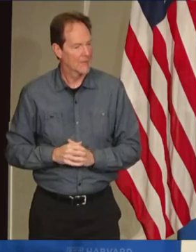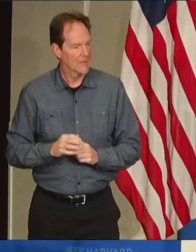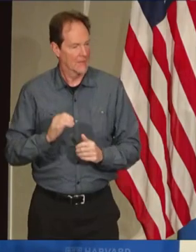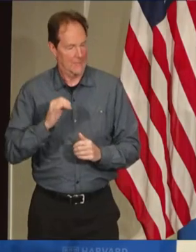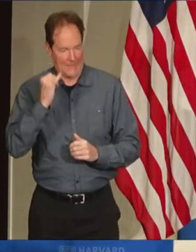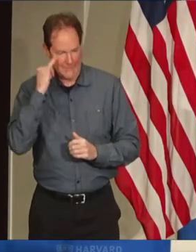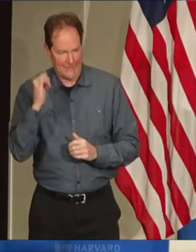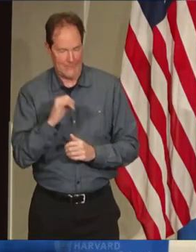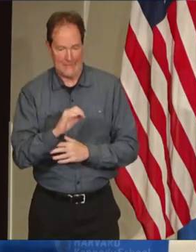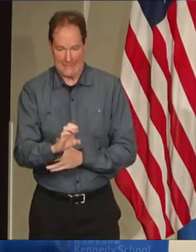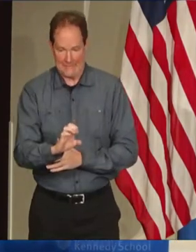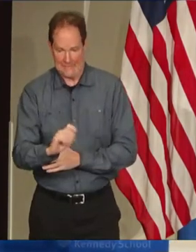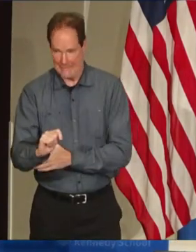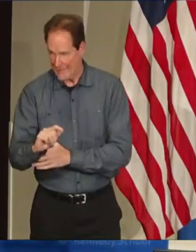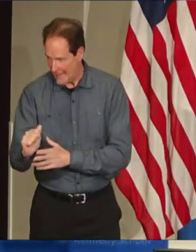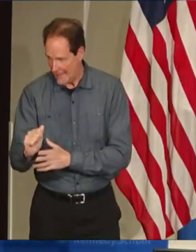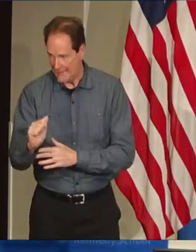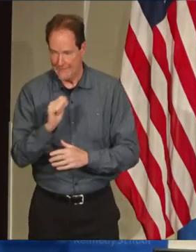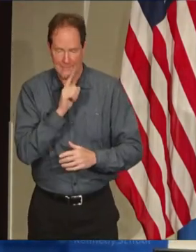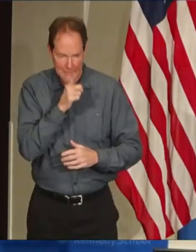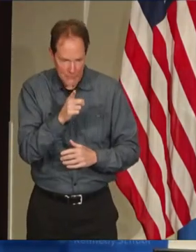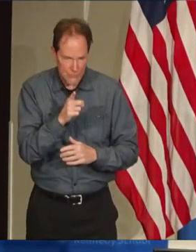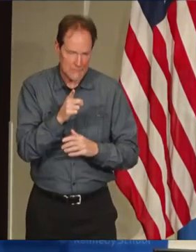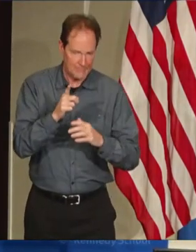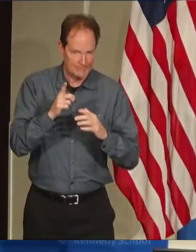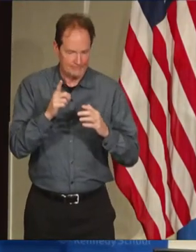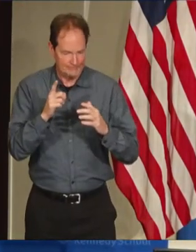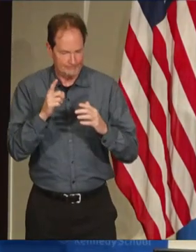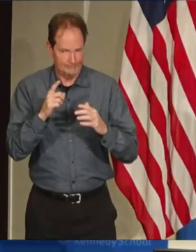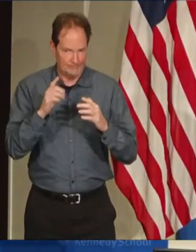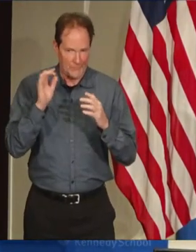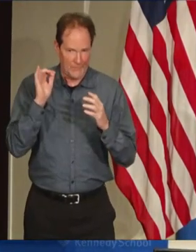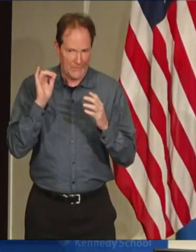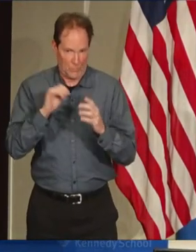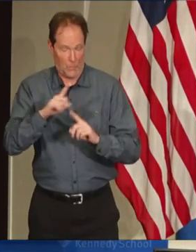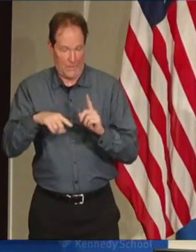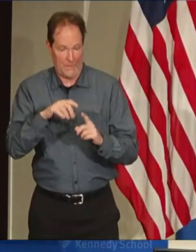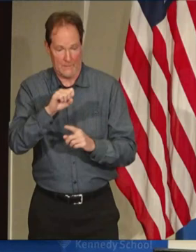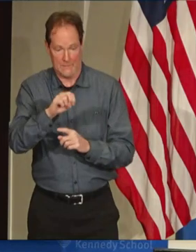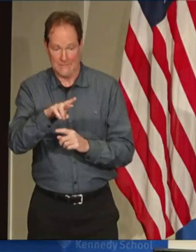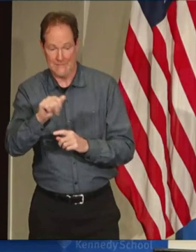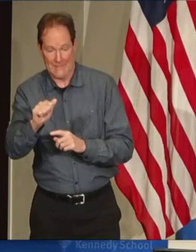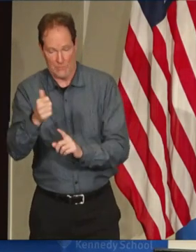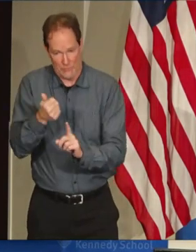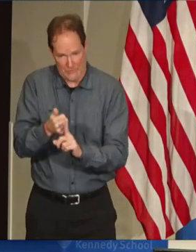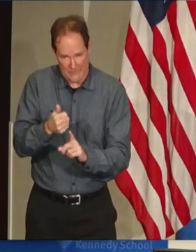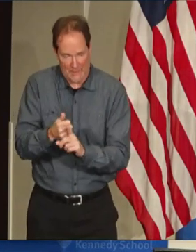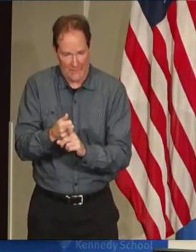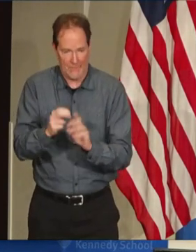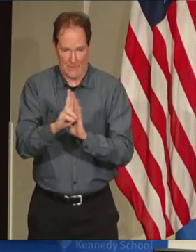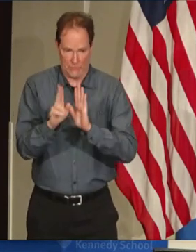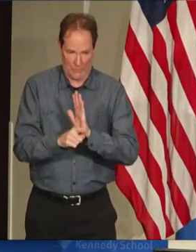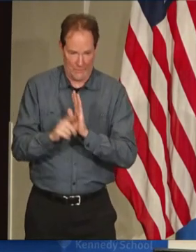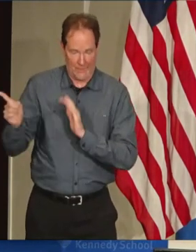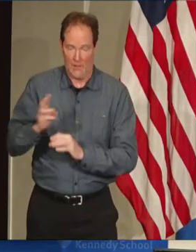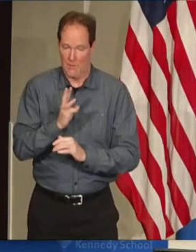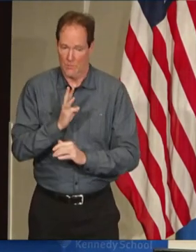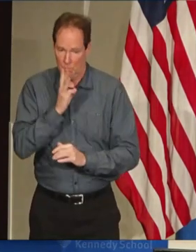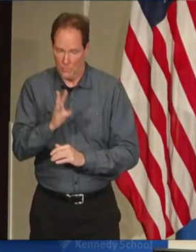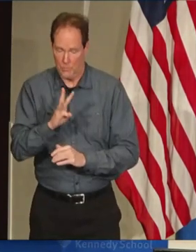ETA actually came when Sarah was an undergraduate at Wellesley College. She was